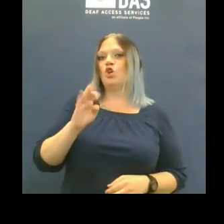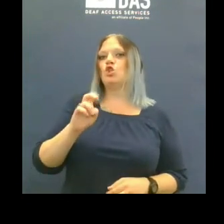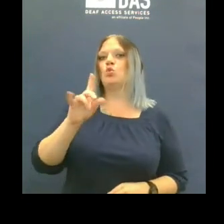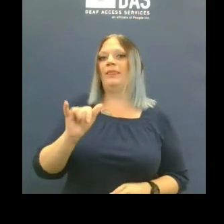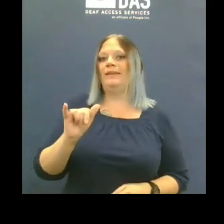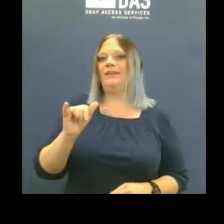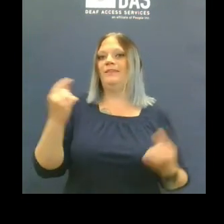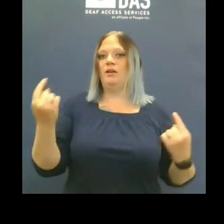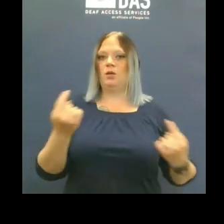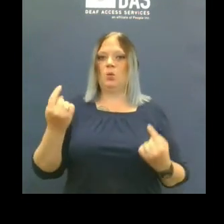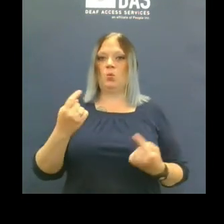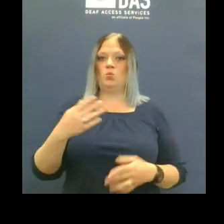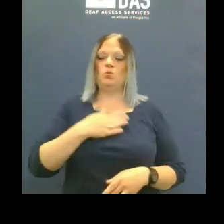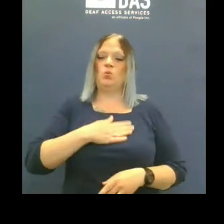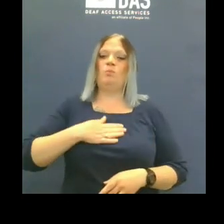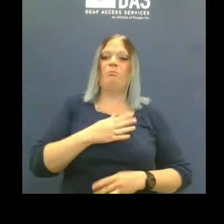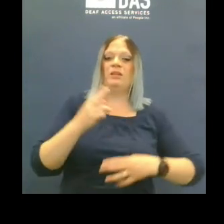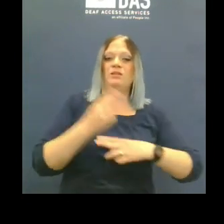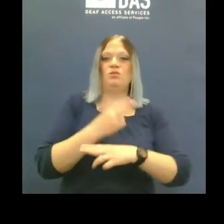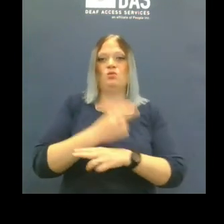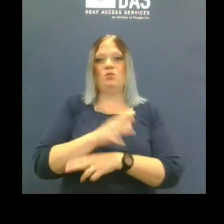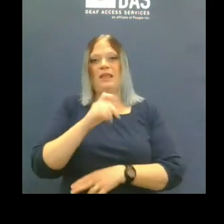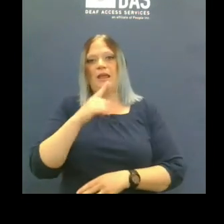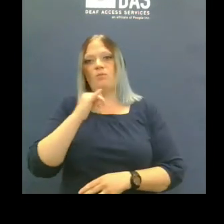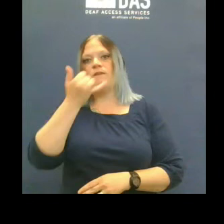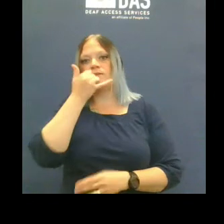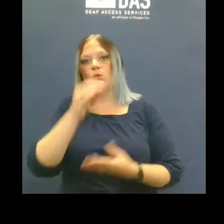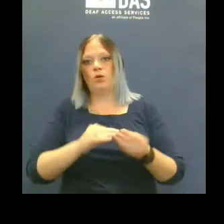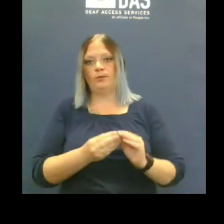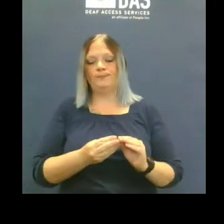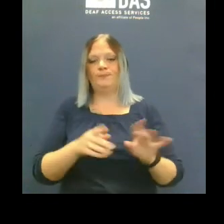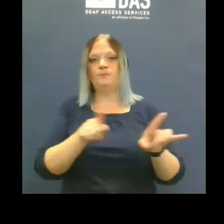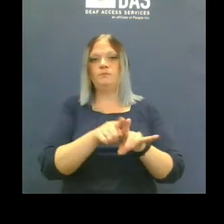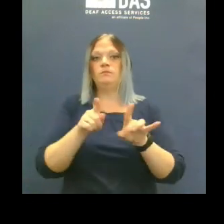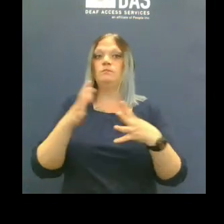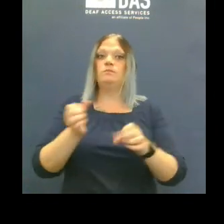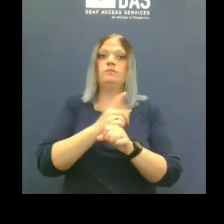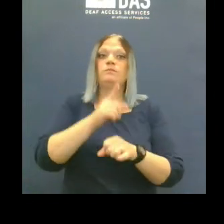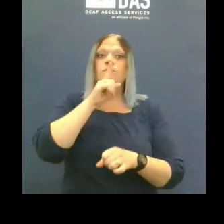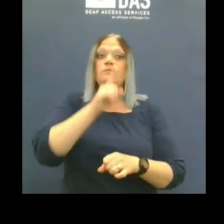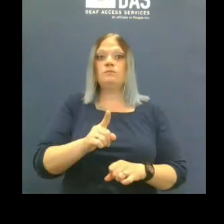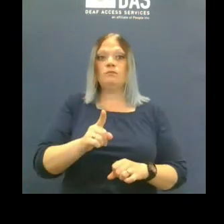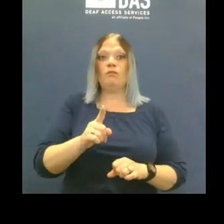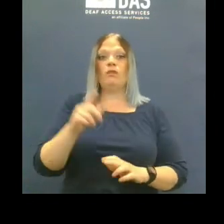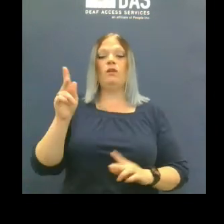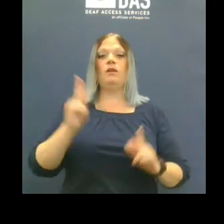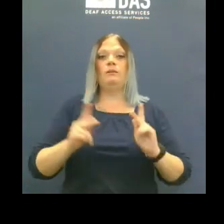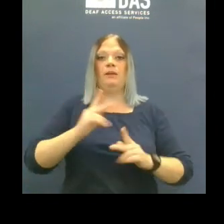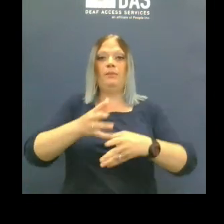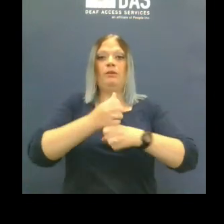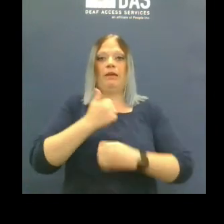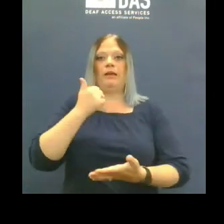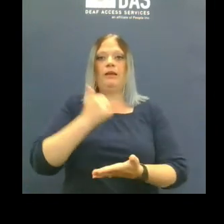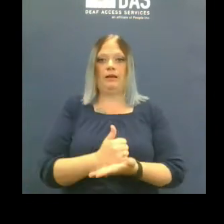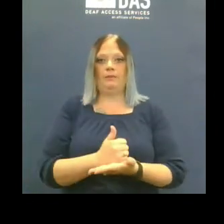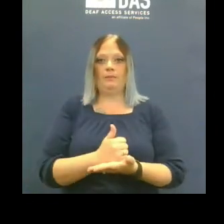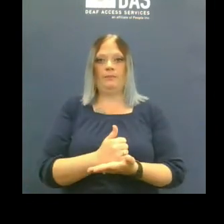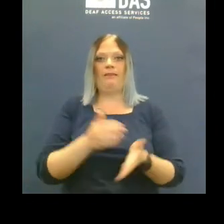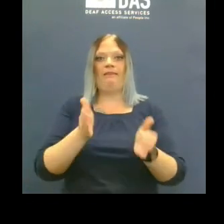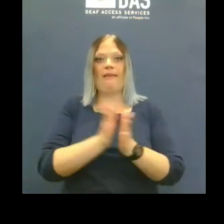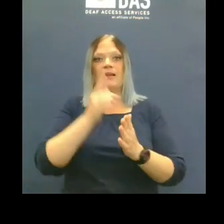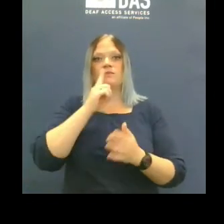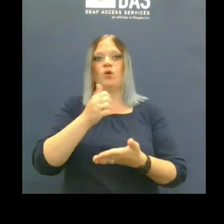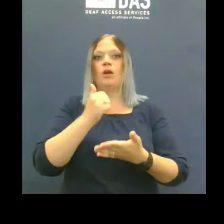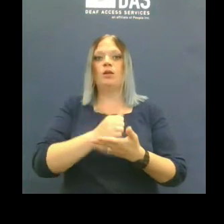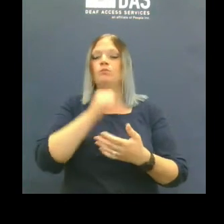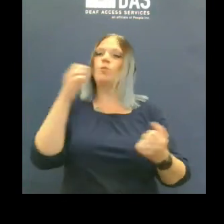use this app or call this number. We just want to make sure that people get help. So ask for help.